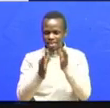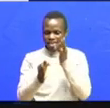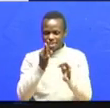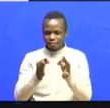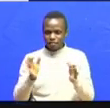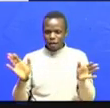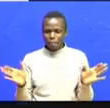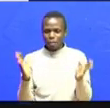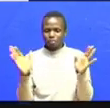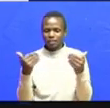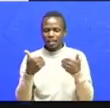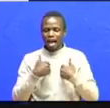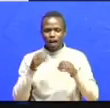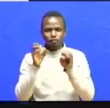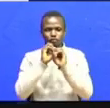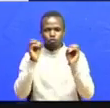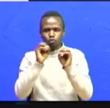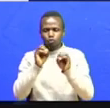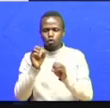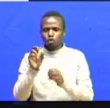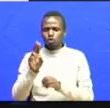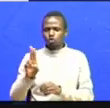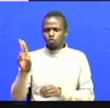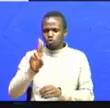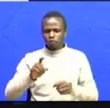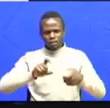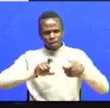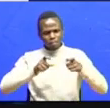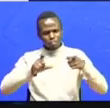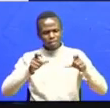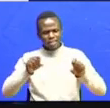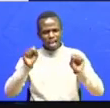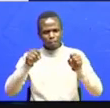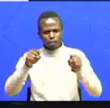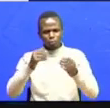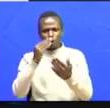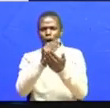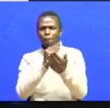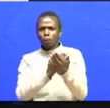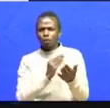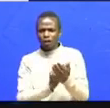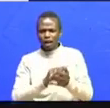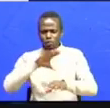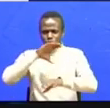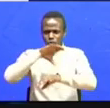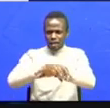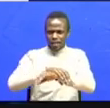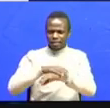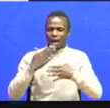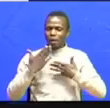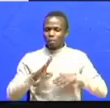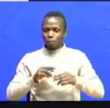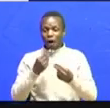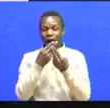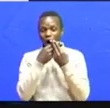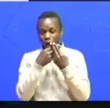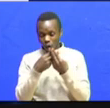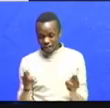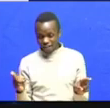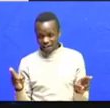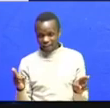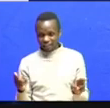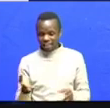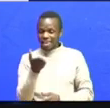publicity, wouldn't be using media as a forum to reach people. However, if